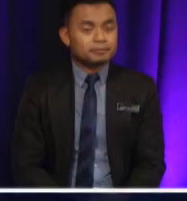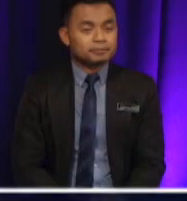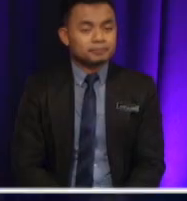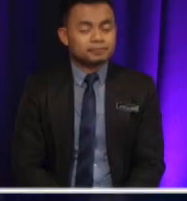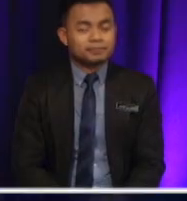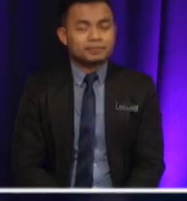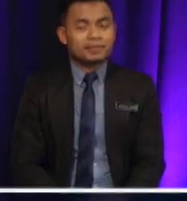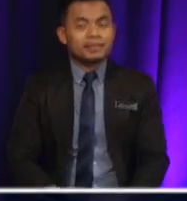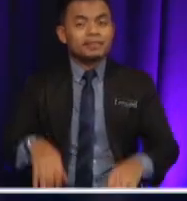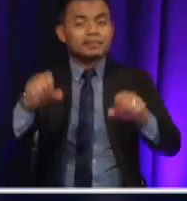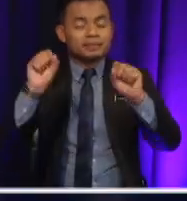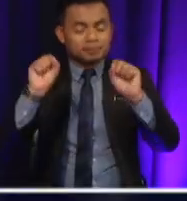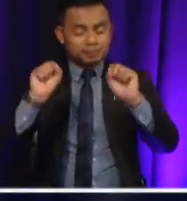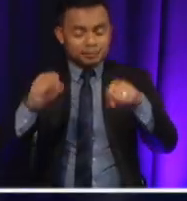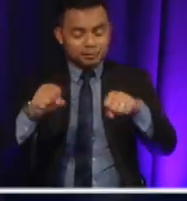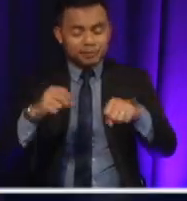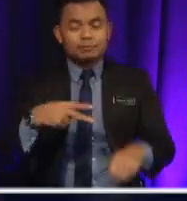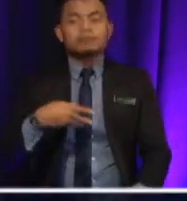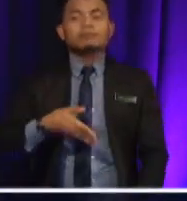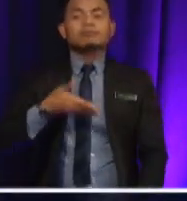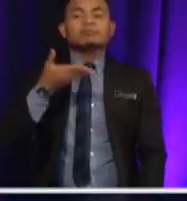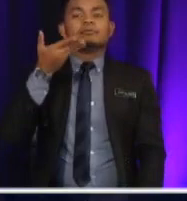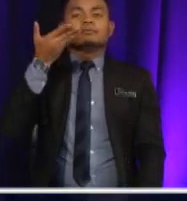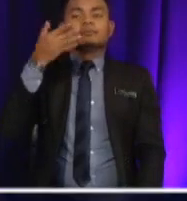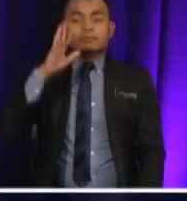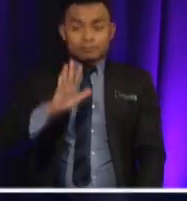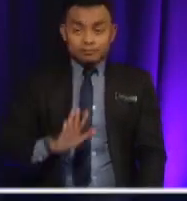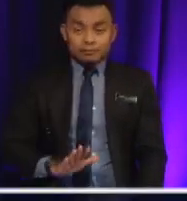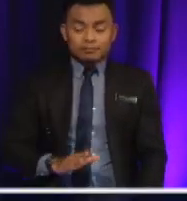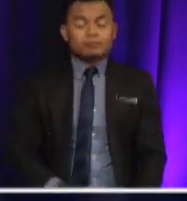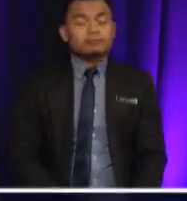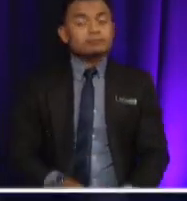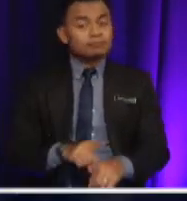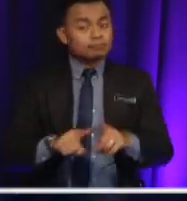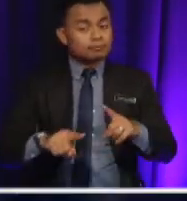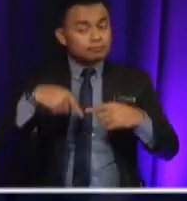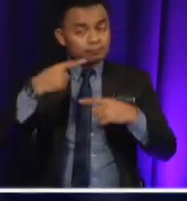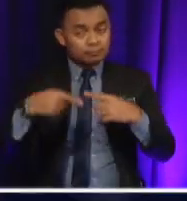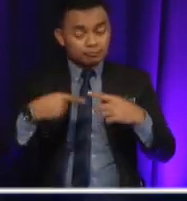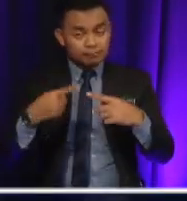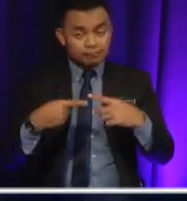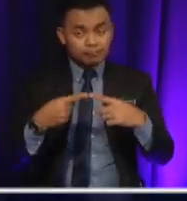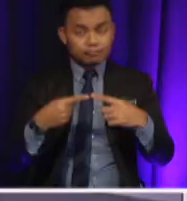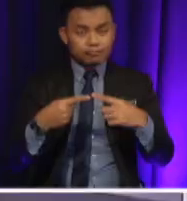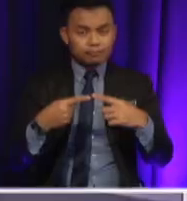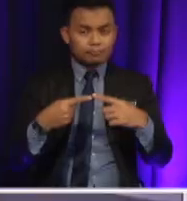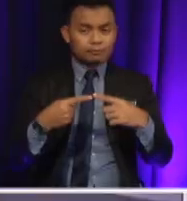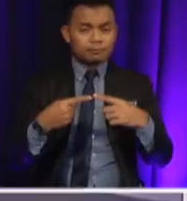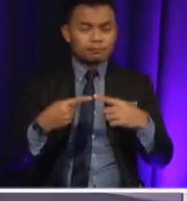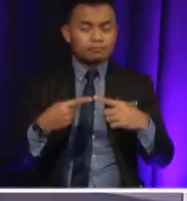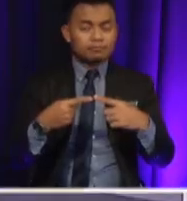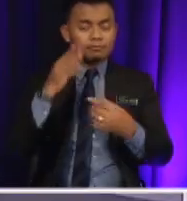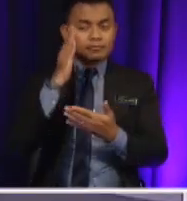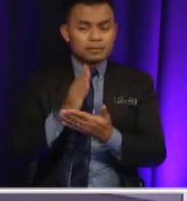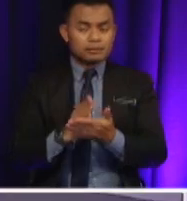stanzas. breath to show your, feelings. Yeah. But when you break from that's a good question actually, Tivia. Yeah. If you're